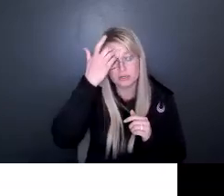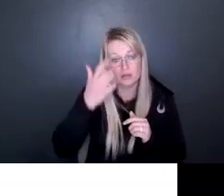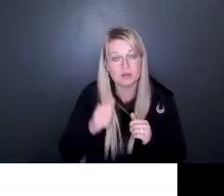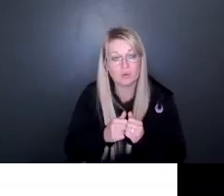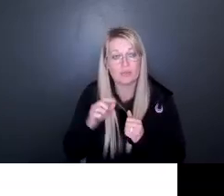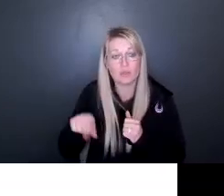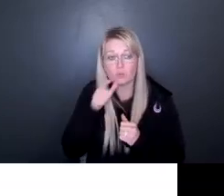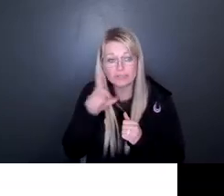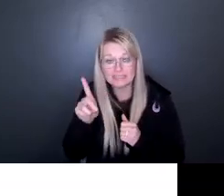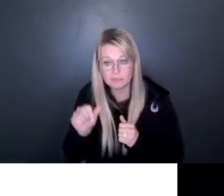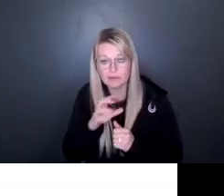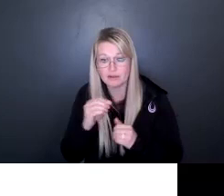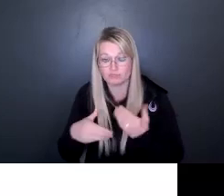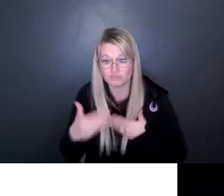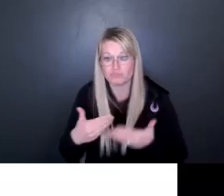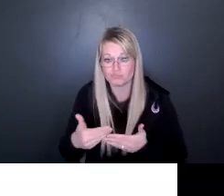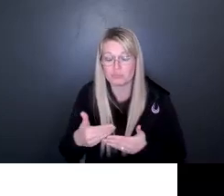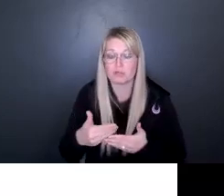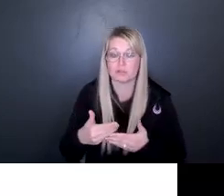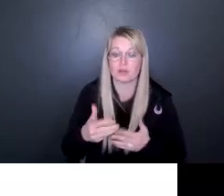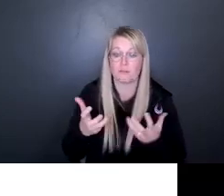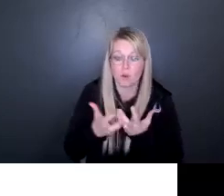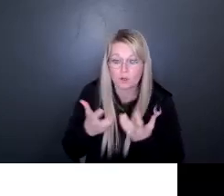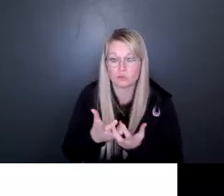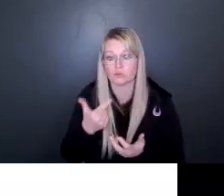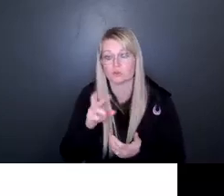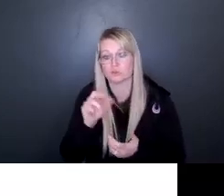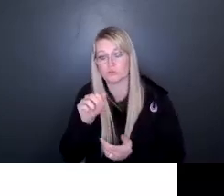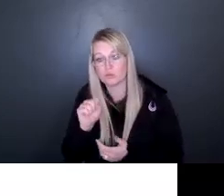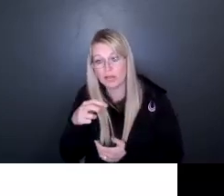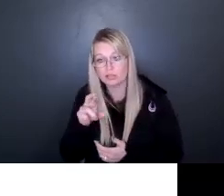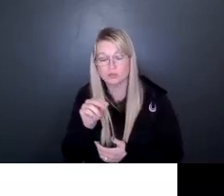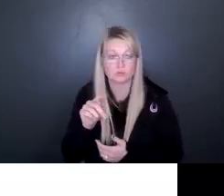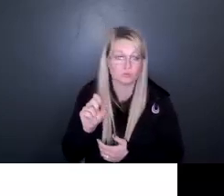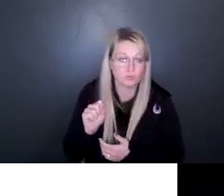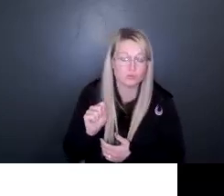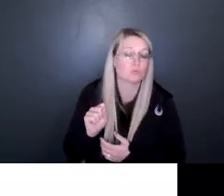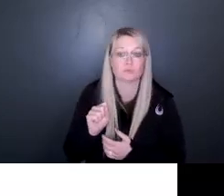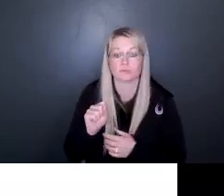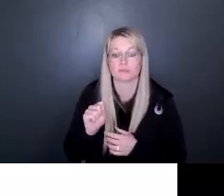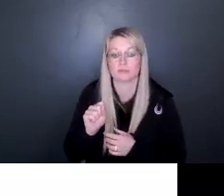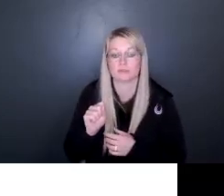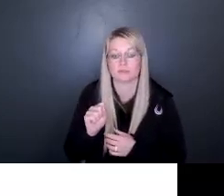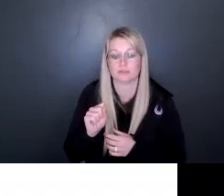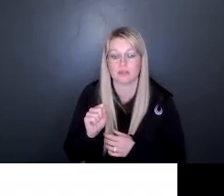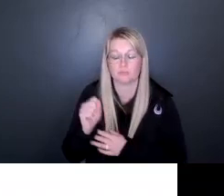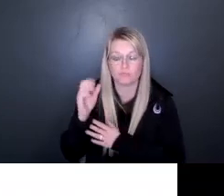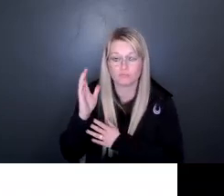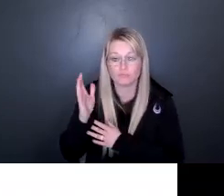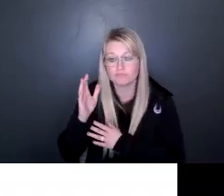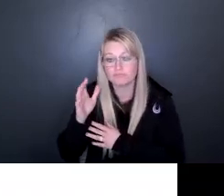and education broadly, partners, grassroots organizations, local resources, underrepresented